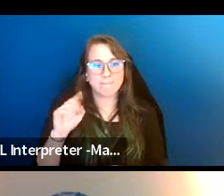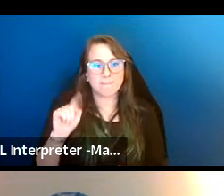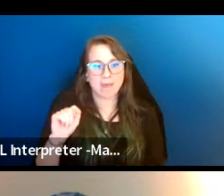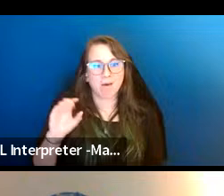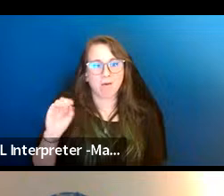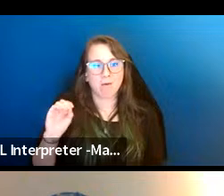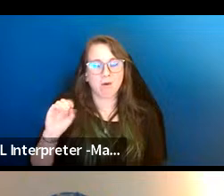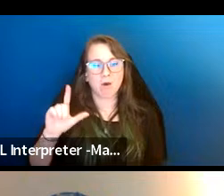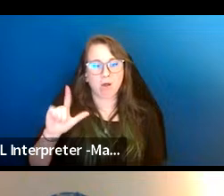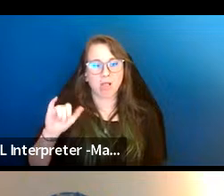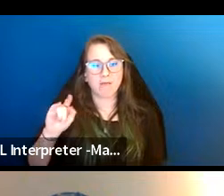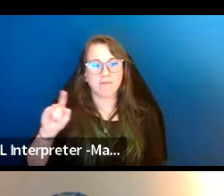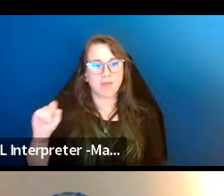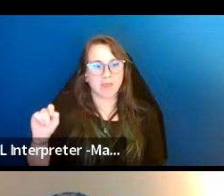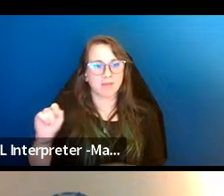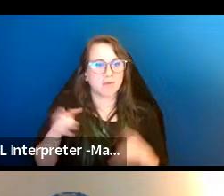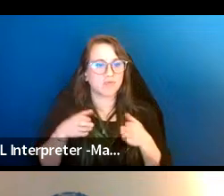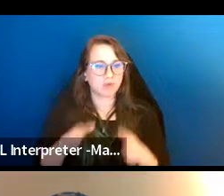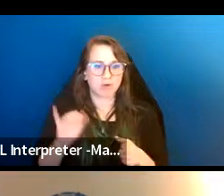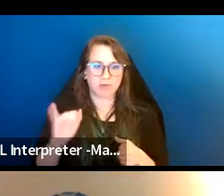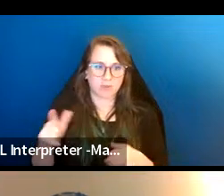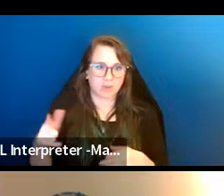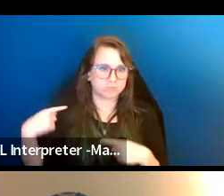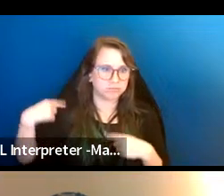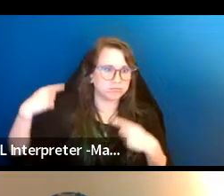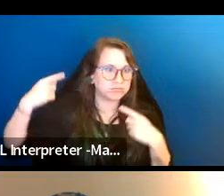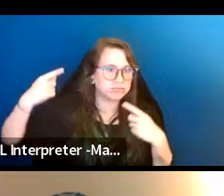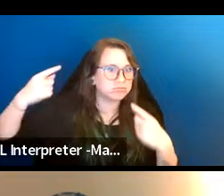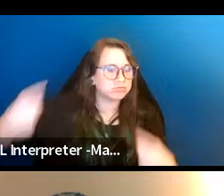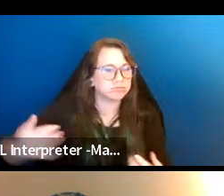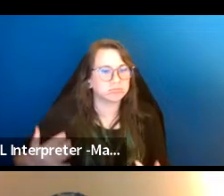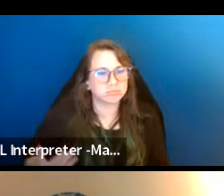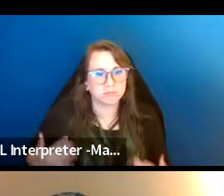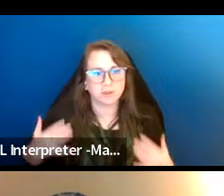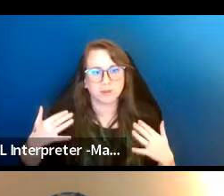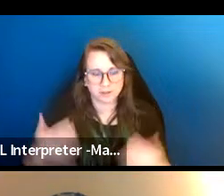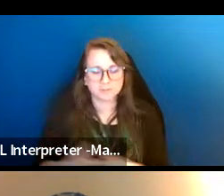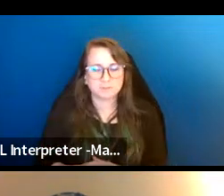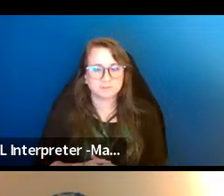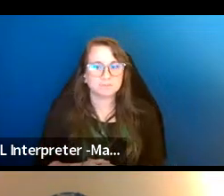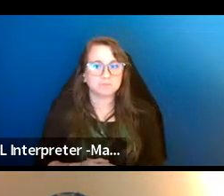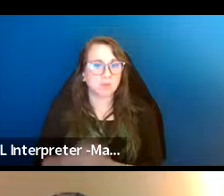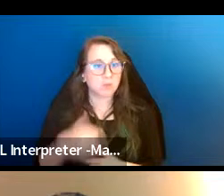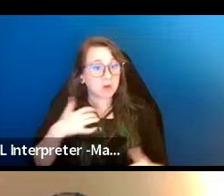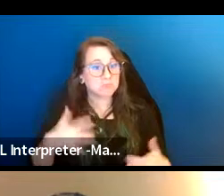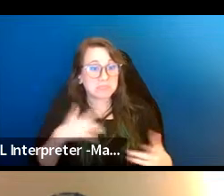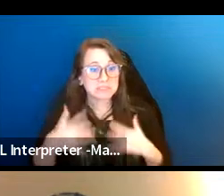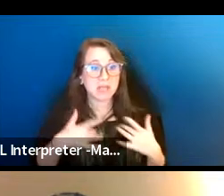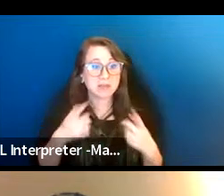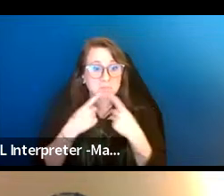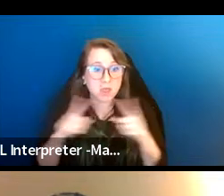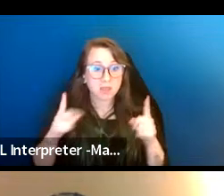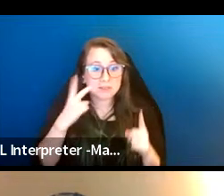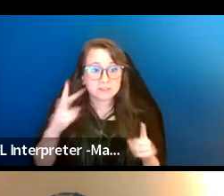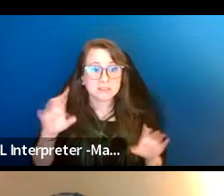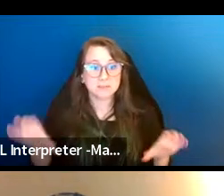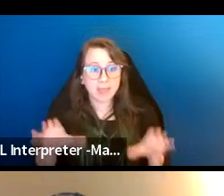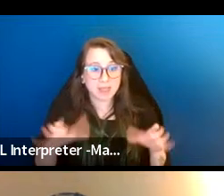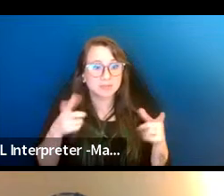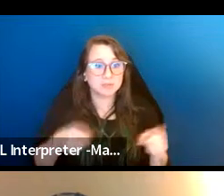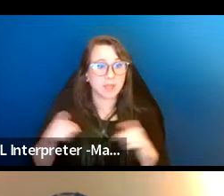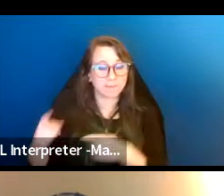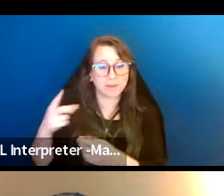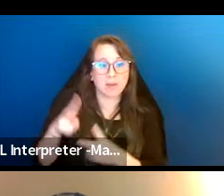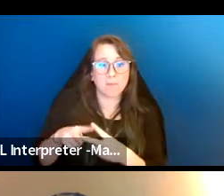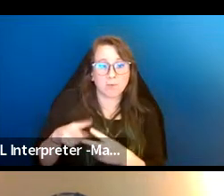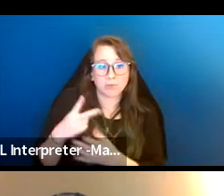Road, which are long overdue. We're excited about seeing some action on those two projects. Both of those,